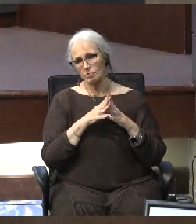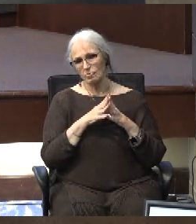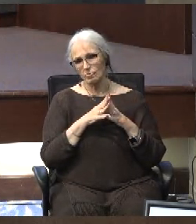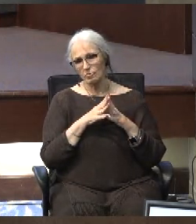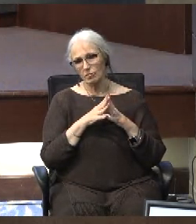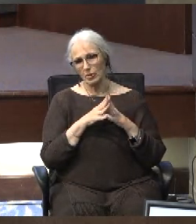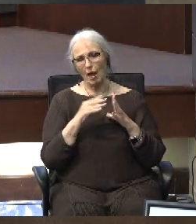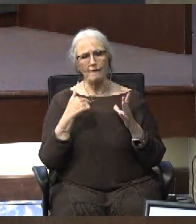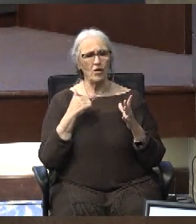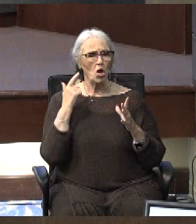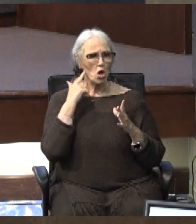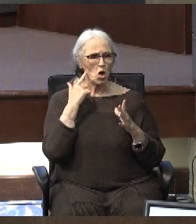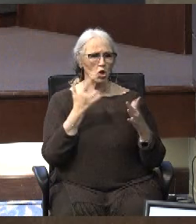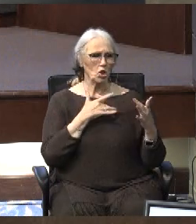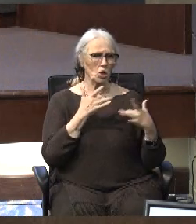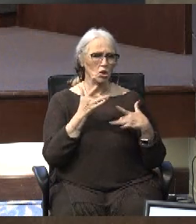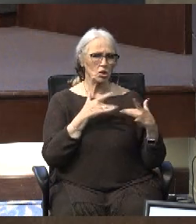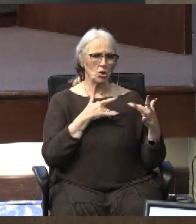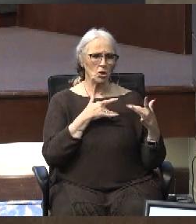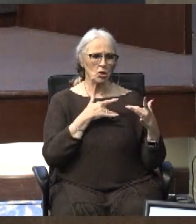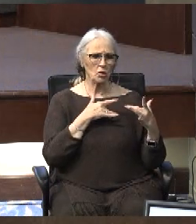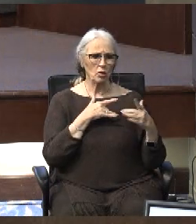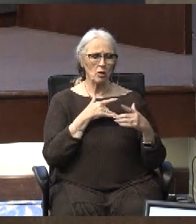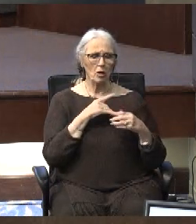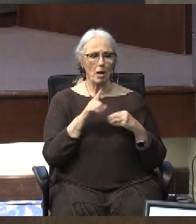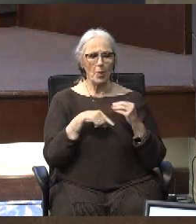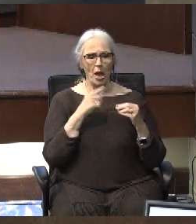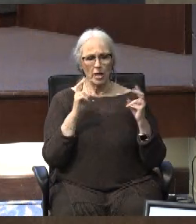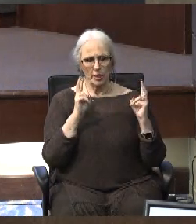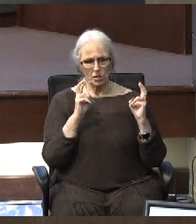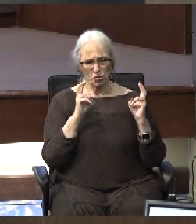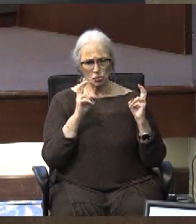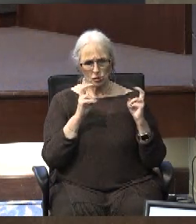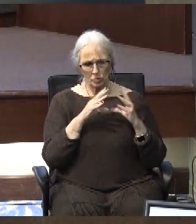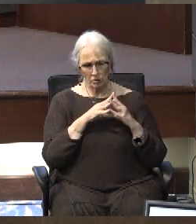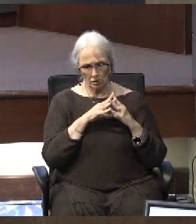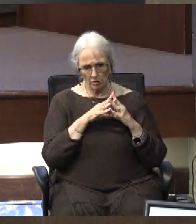I'd heard some concerns over quorum issues. And